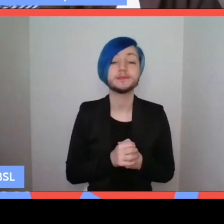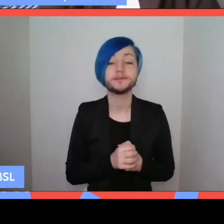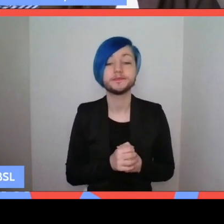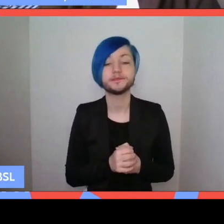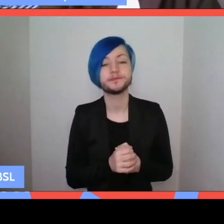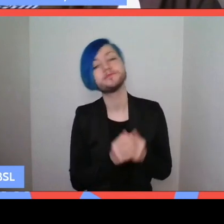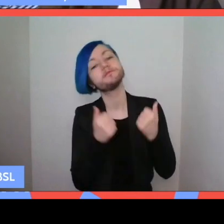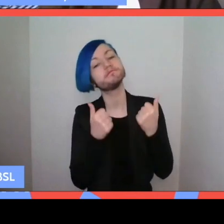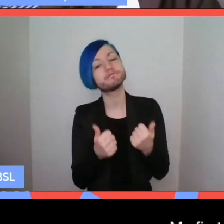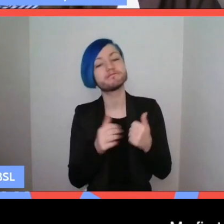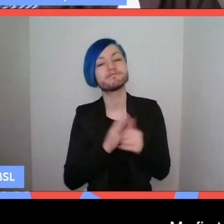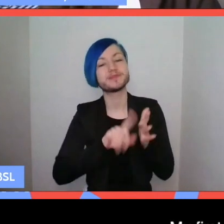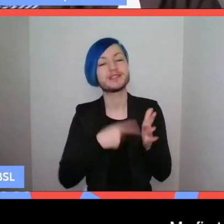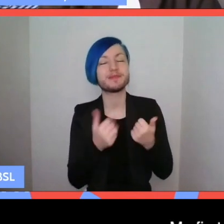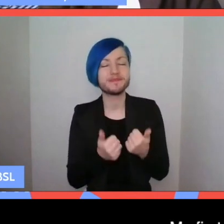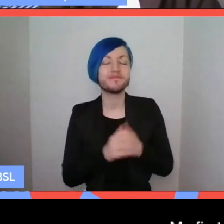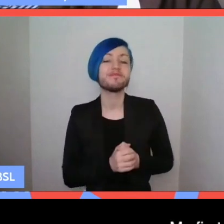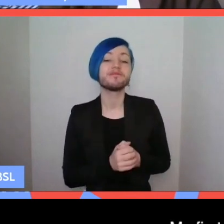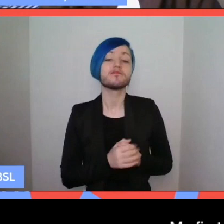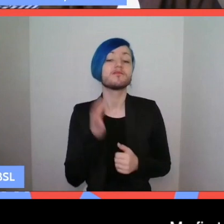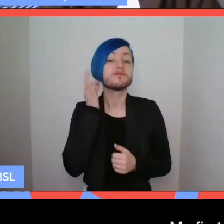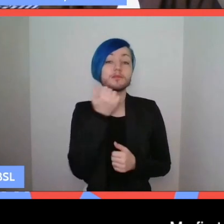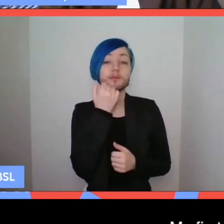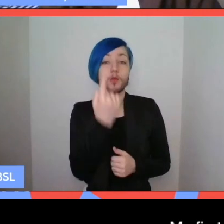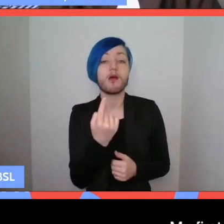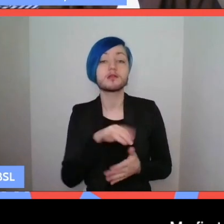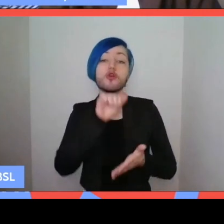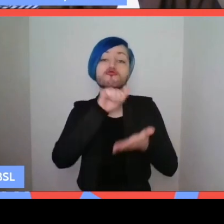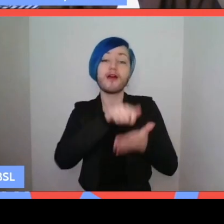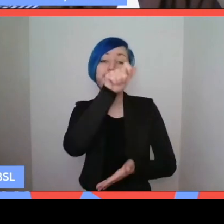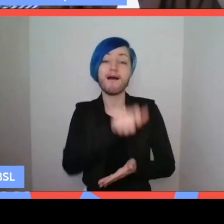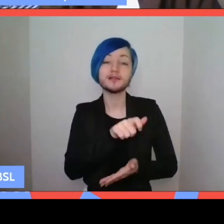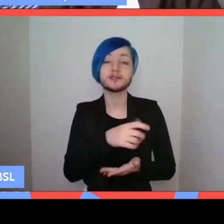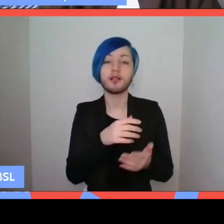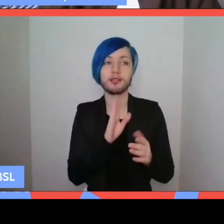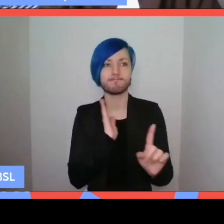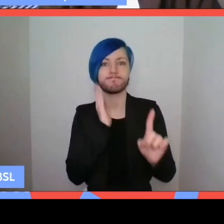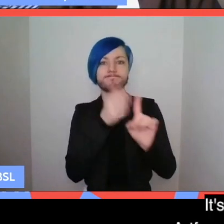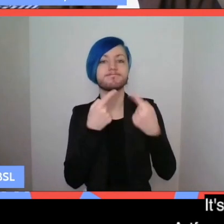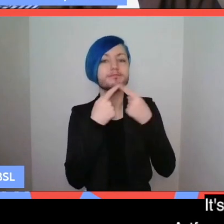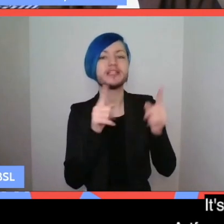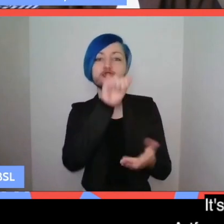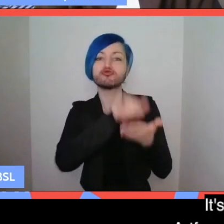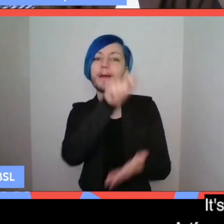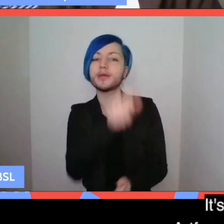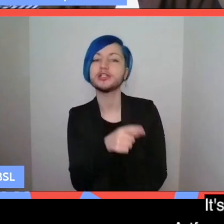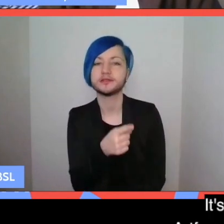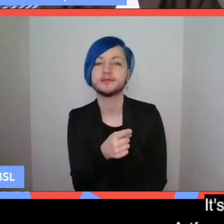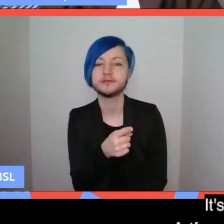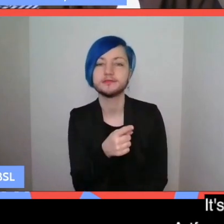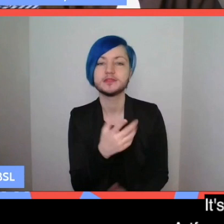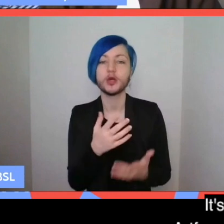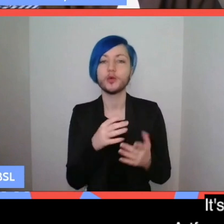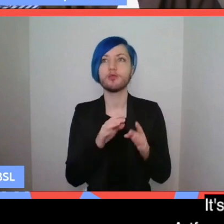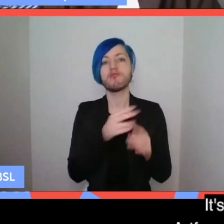Sure. My first tip is pitch the right articles to the right editors. It's no good approaching Art Forum